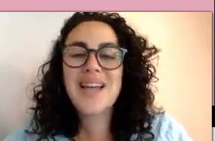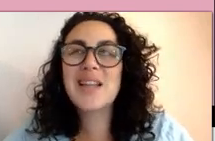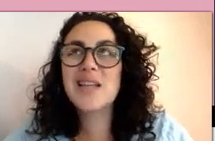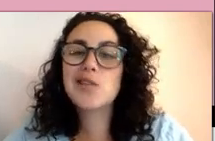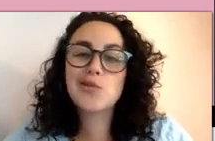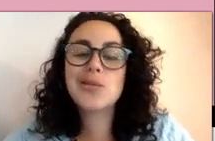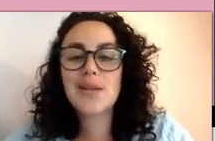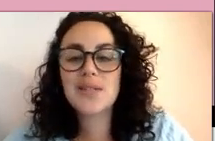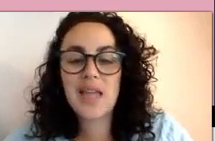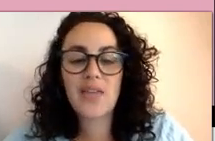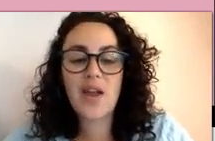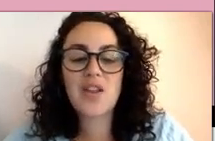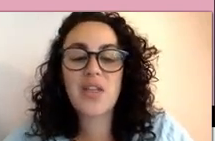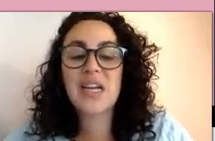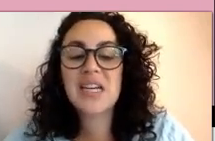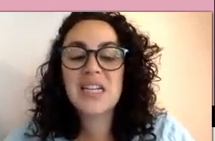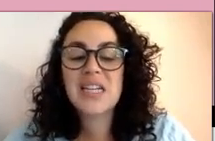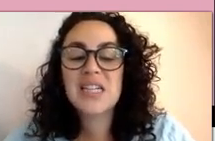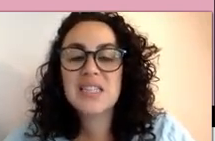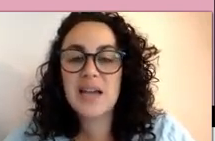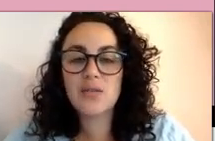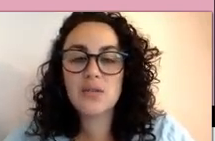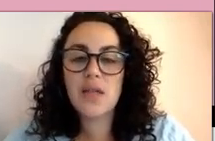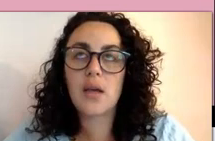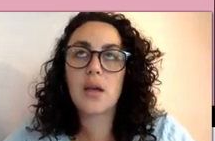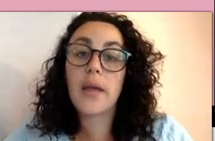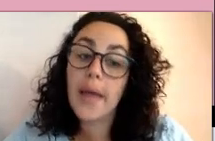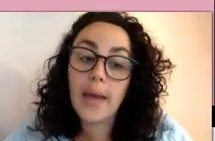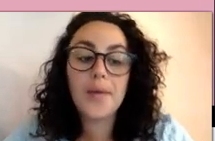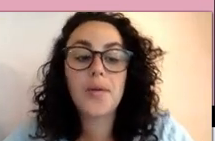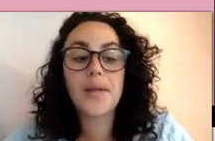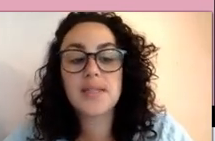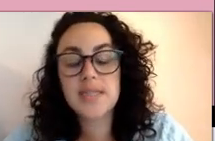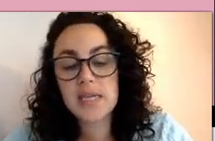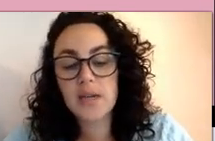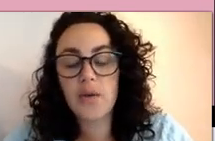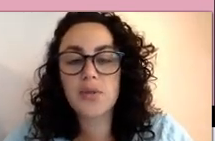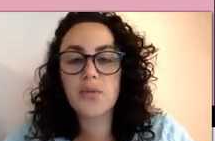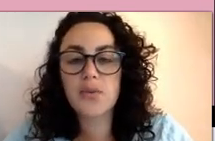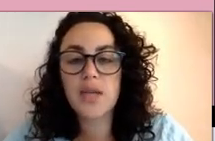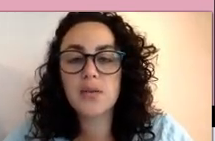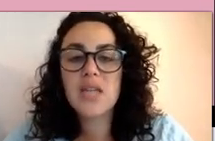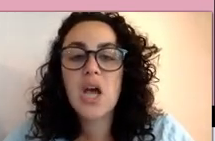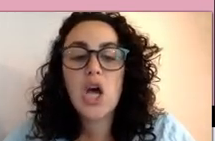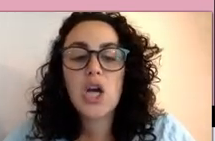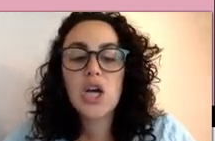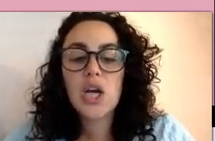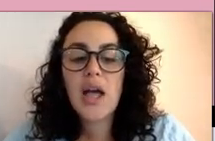So it's kind of like two sounds together. I hear the k sound, like a K or like a C can represent those